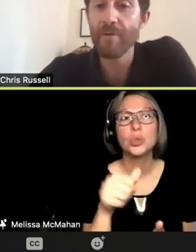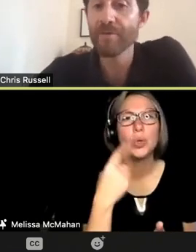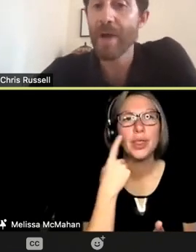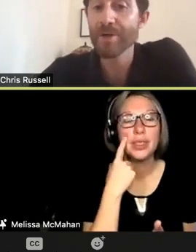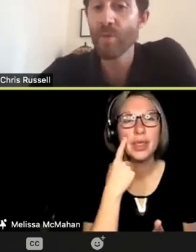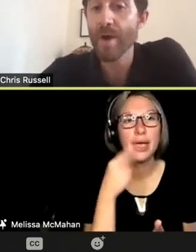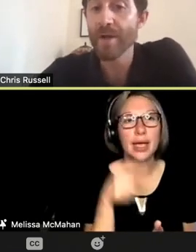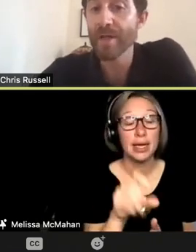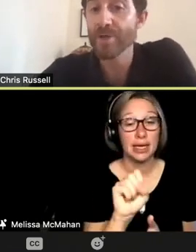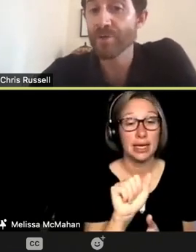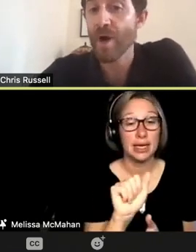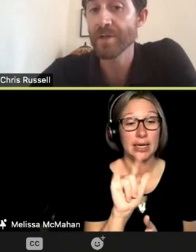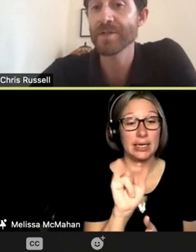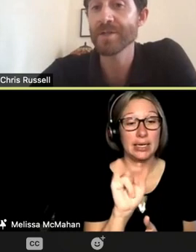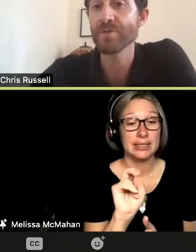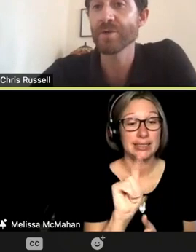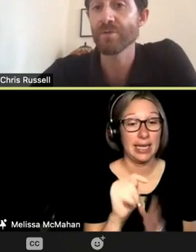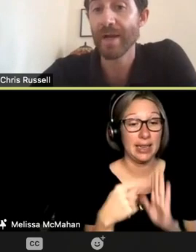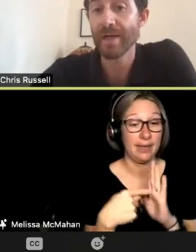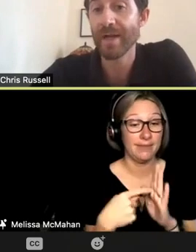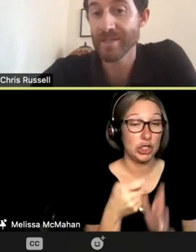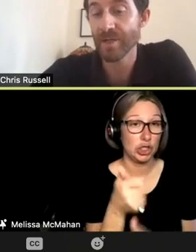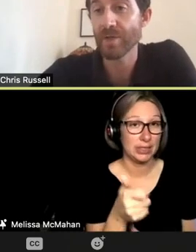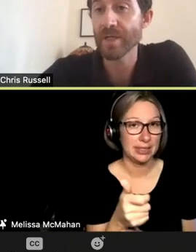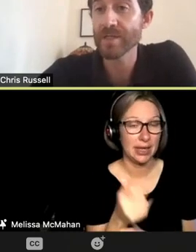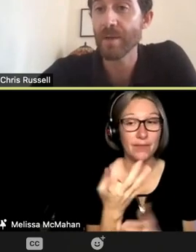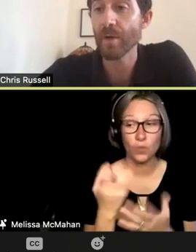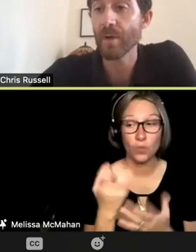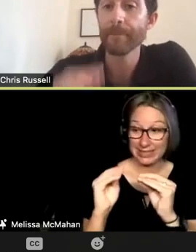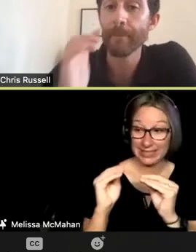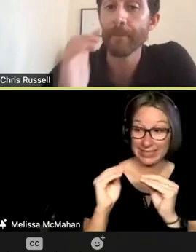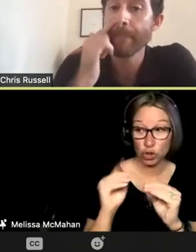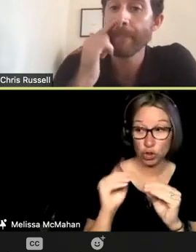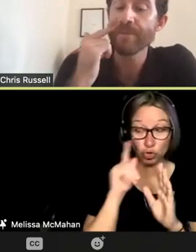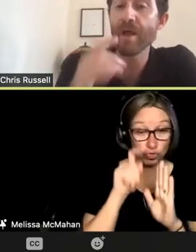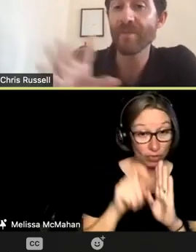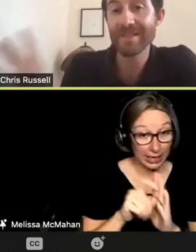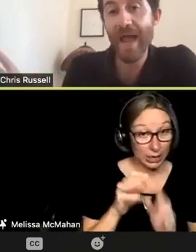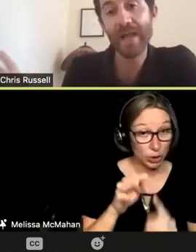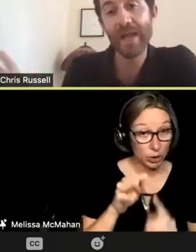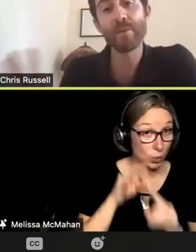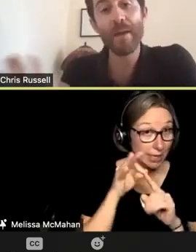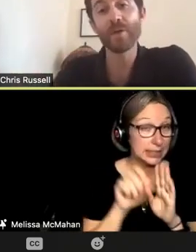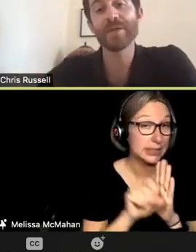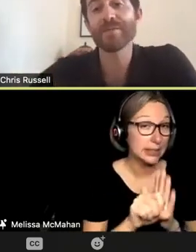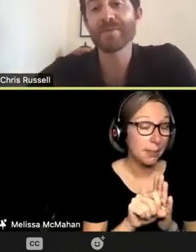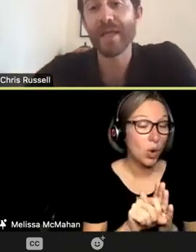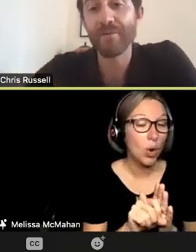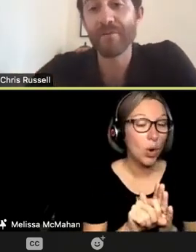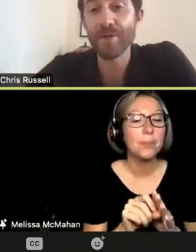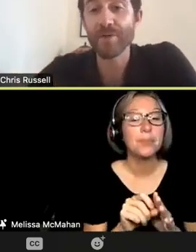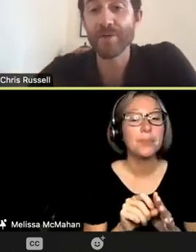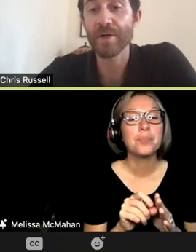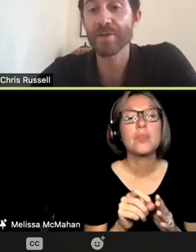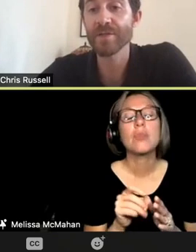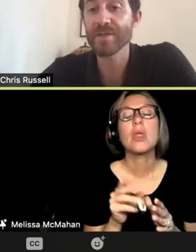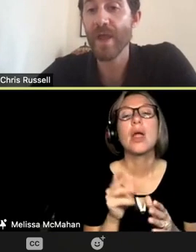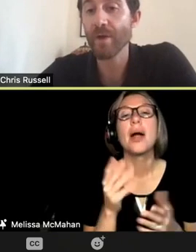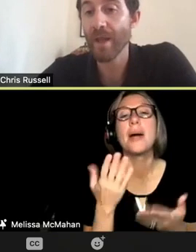feature itself. If you actually want to instruct the student to recognize a unique symbol, then on the side, we might be doing some salient